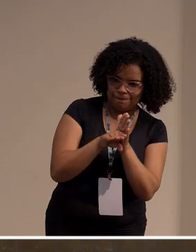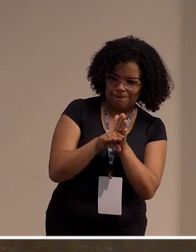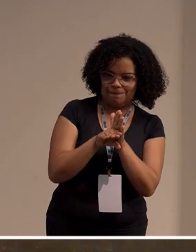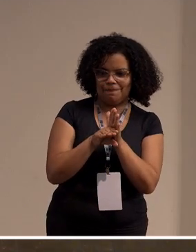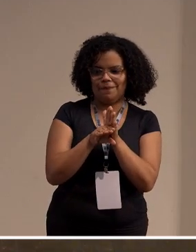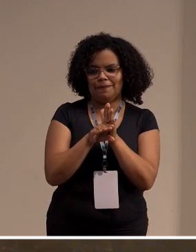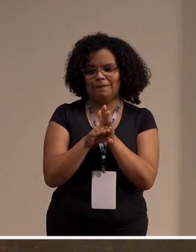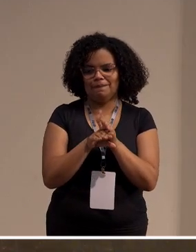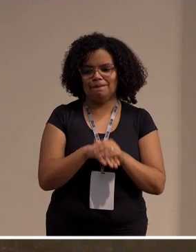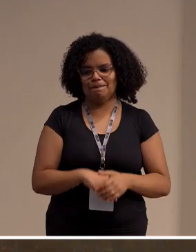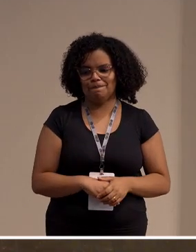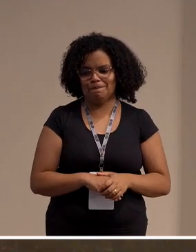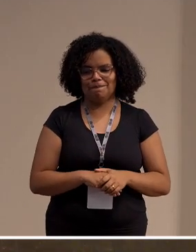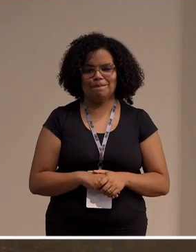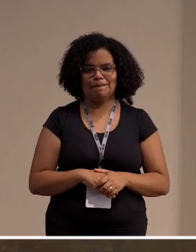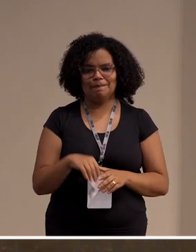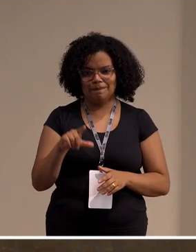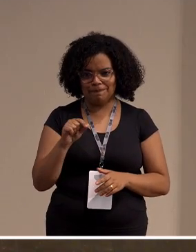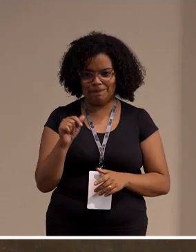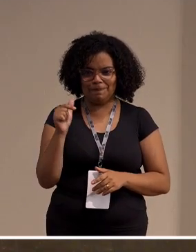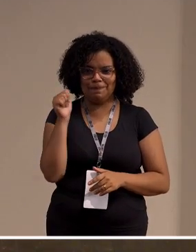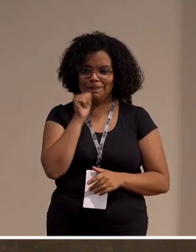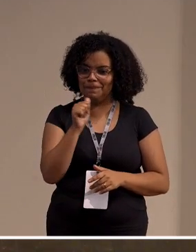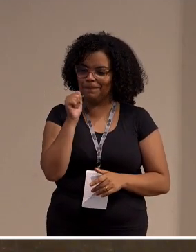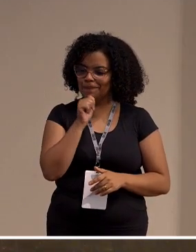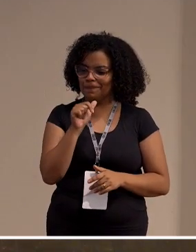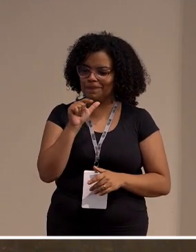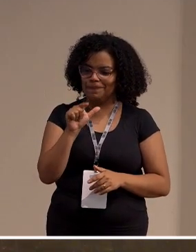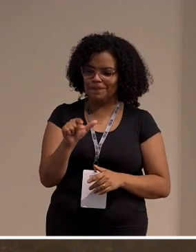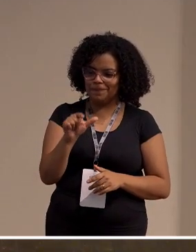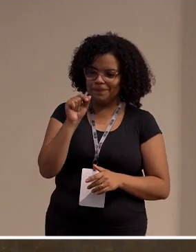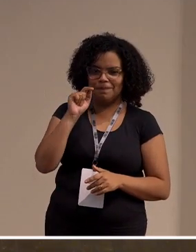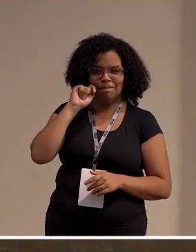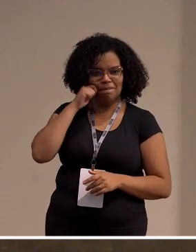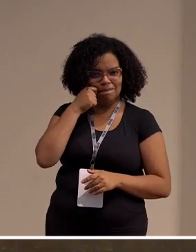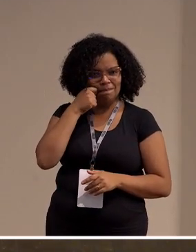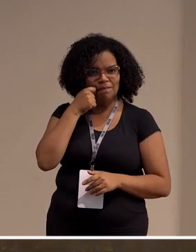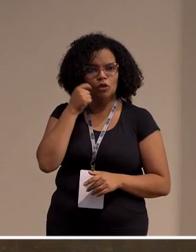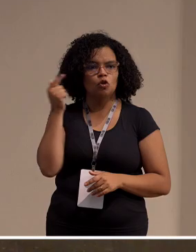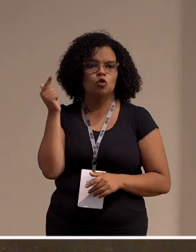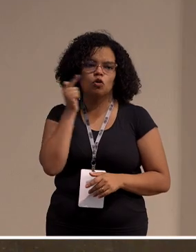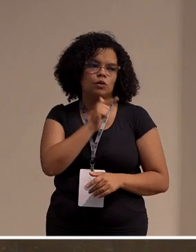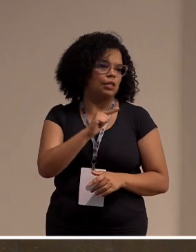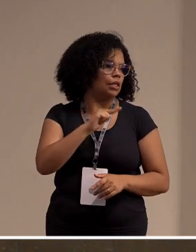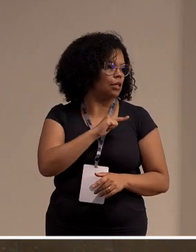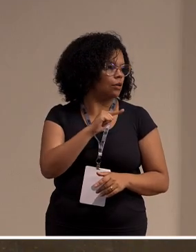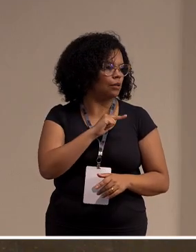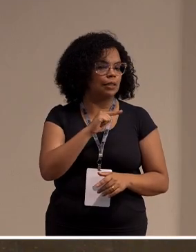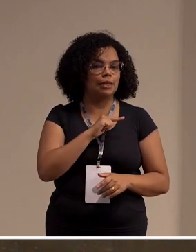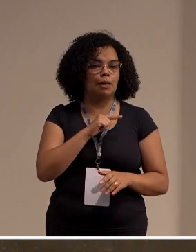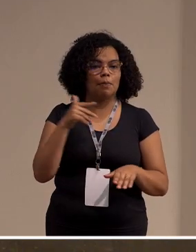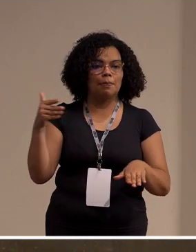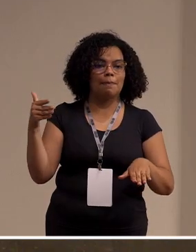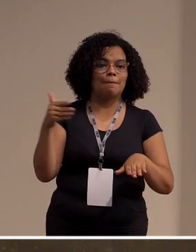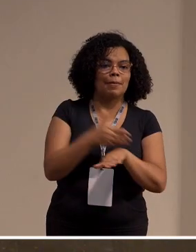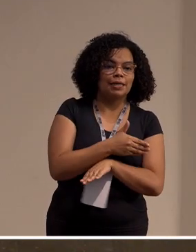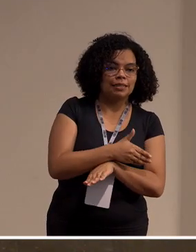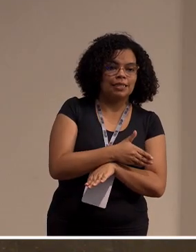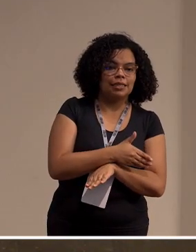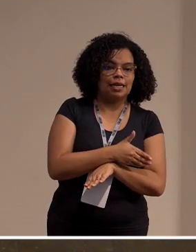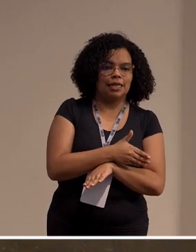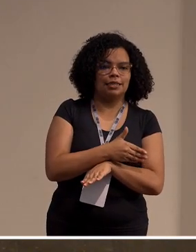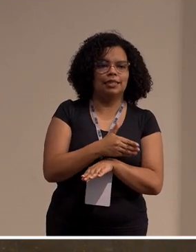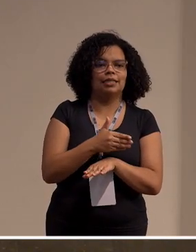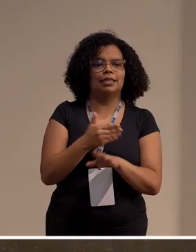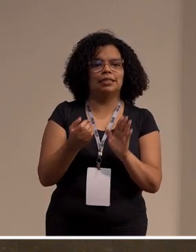women have been named to head major publishing houses in the United States, including Simon & Schuster. But